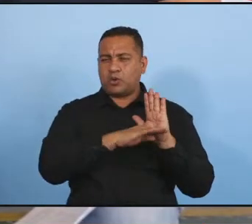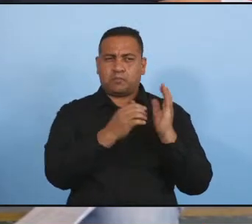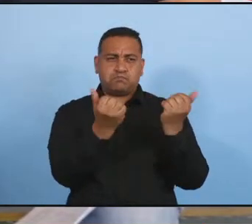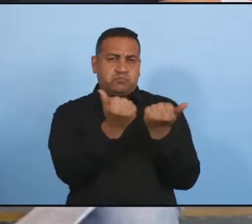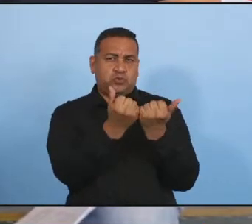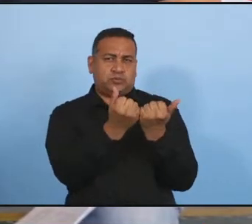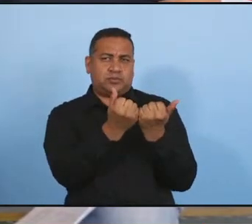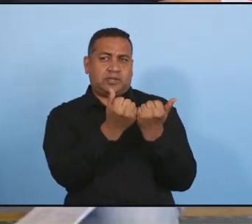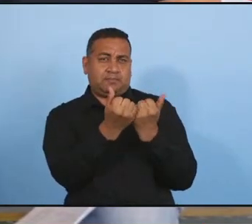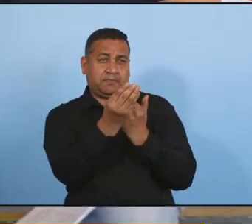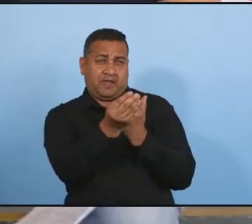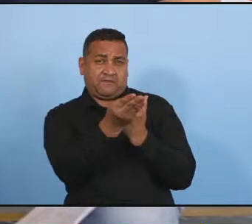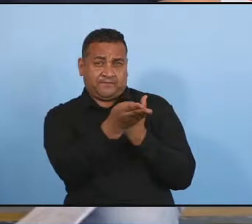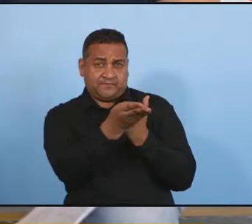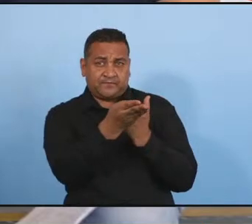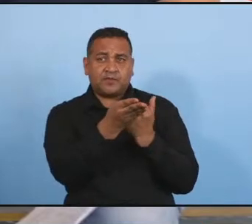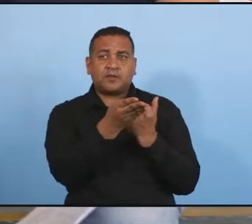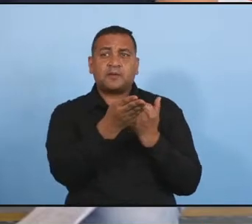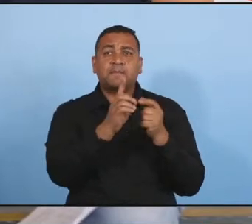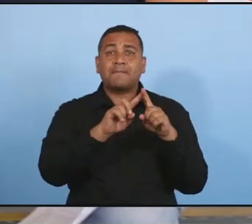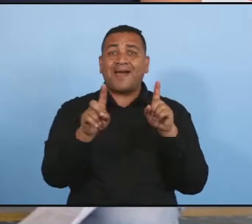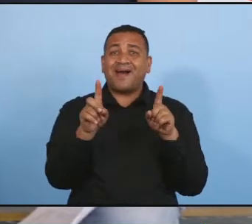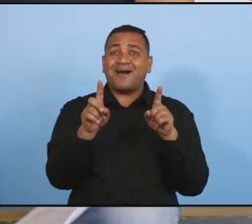practical programs, there comes in bursaries.